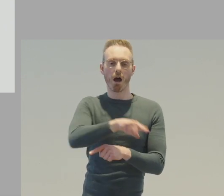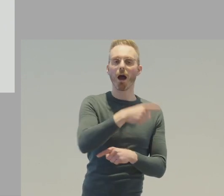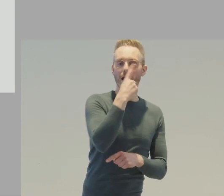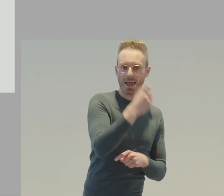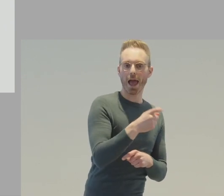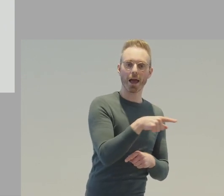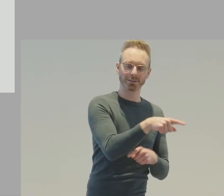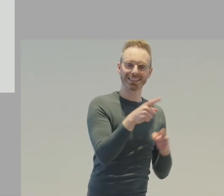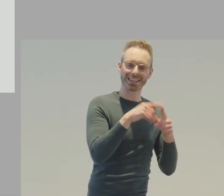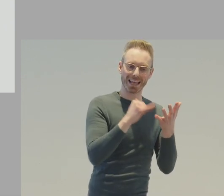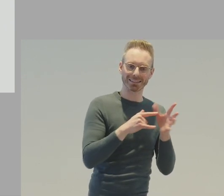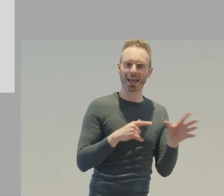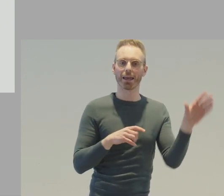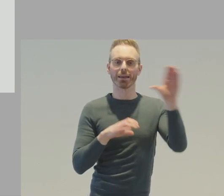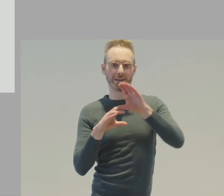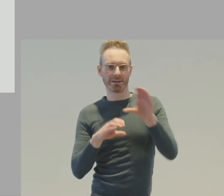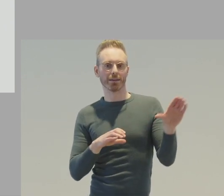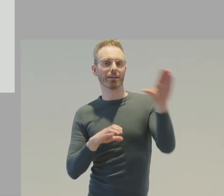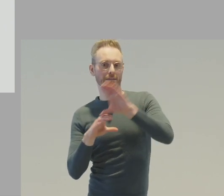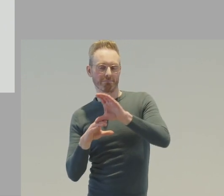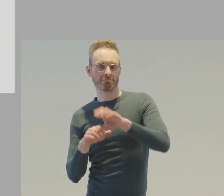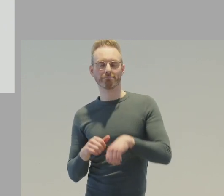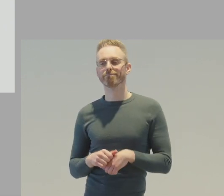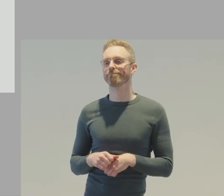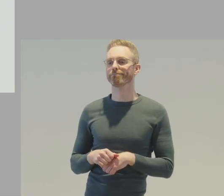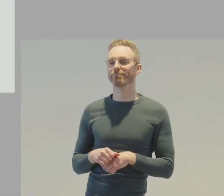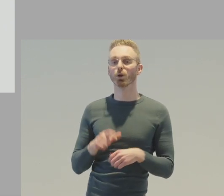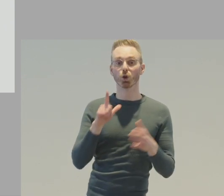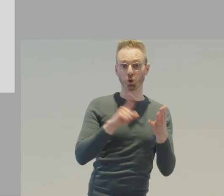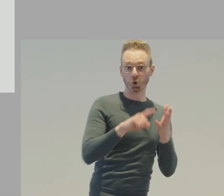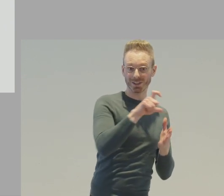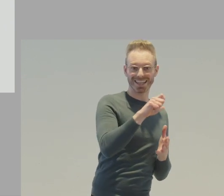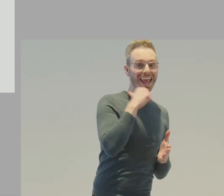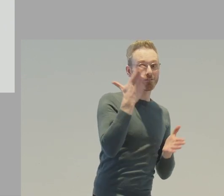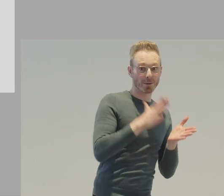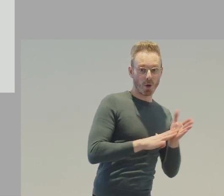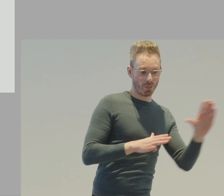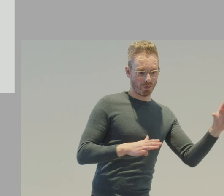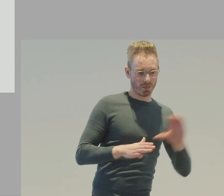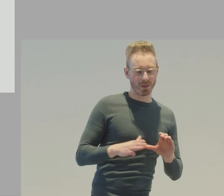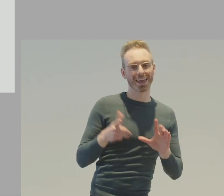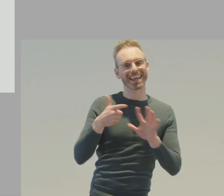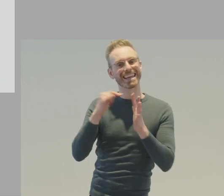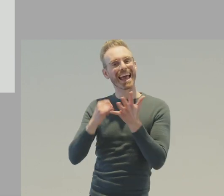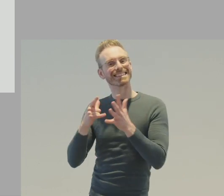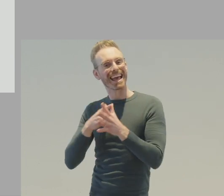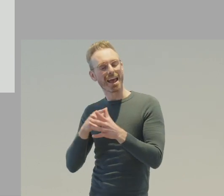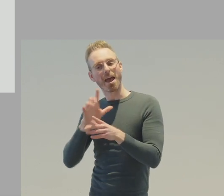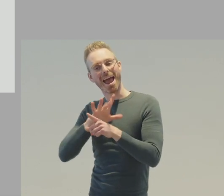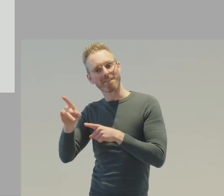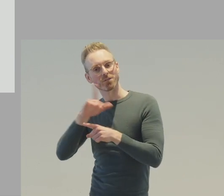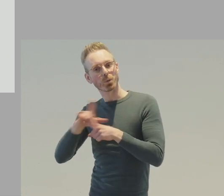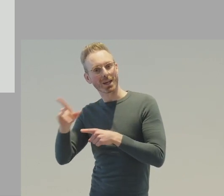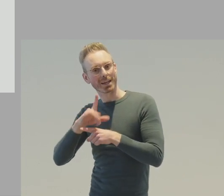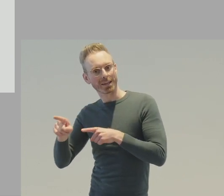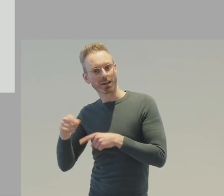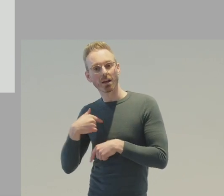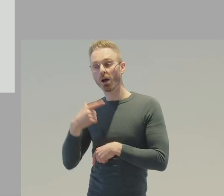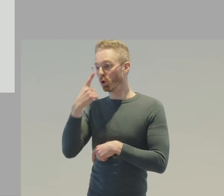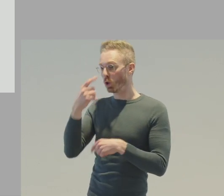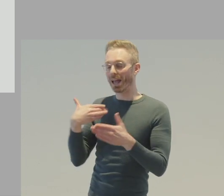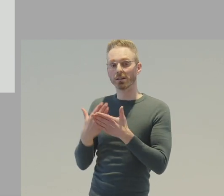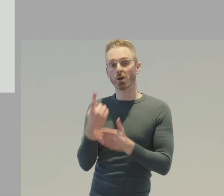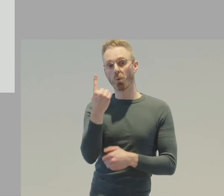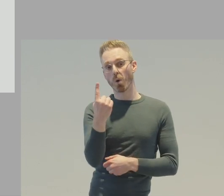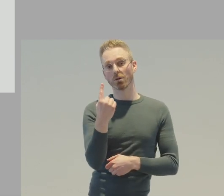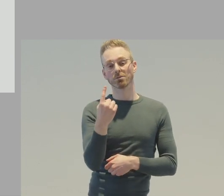Universal Credit uses monthly, ESA uses weekly. But yeah, you can get up to £183.50 per week. If you